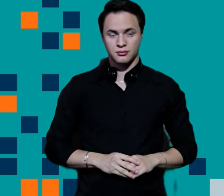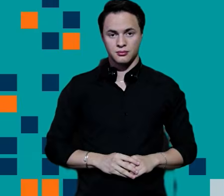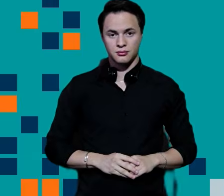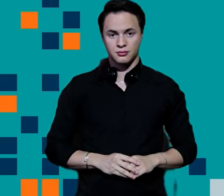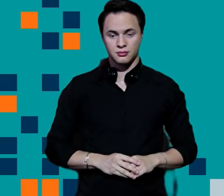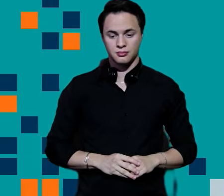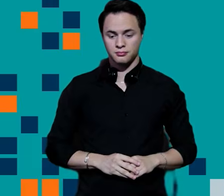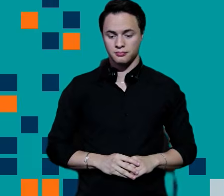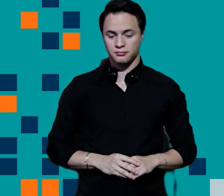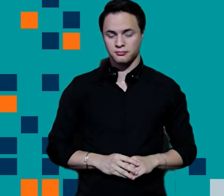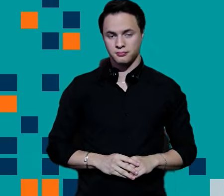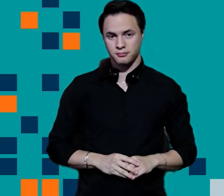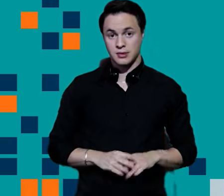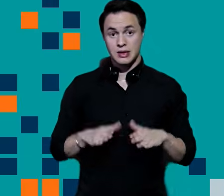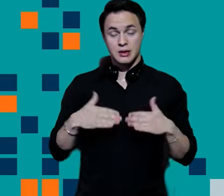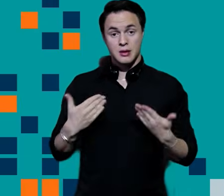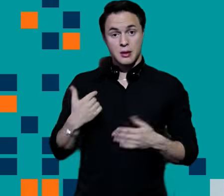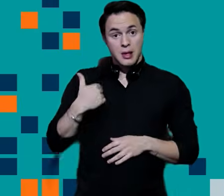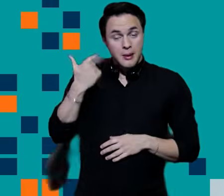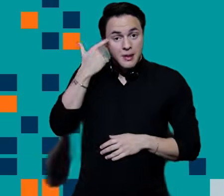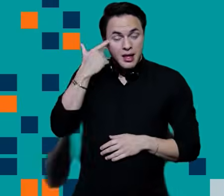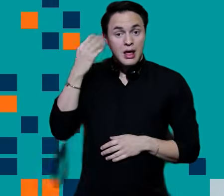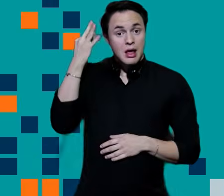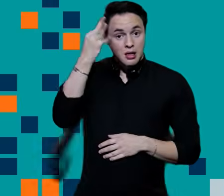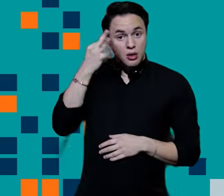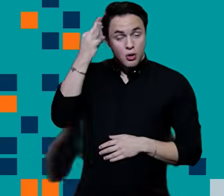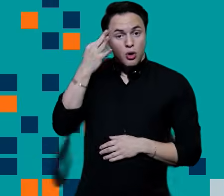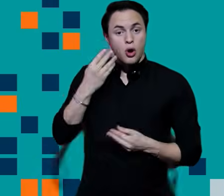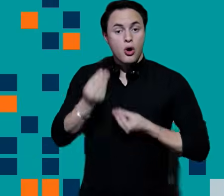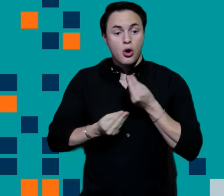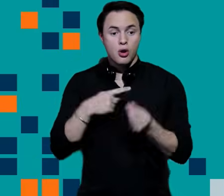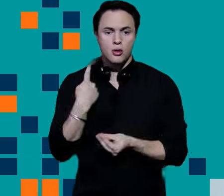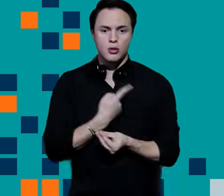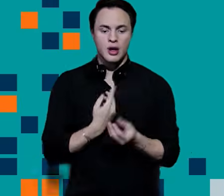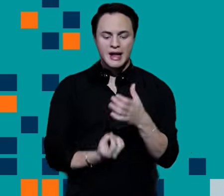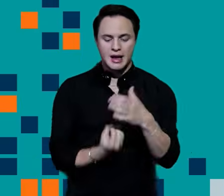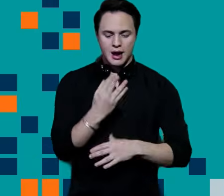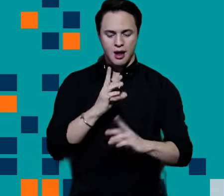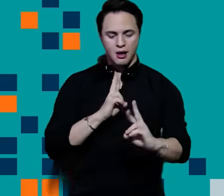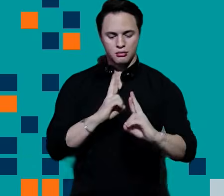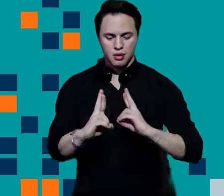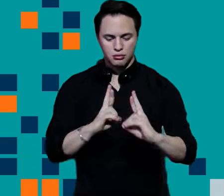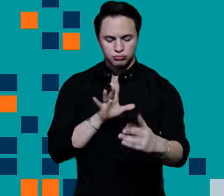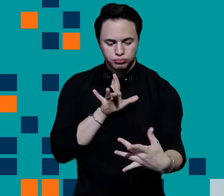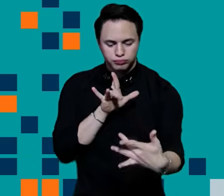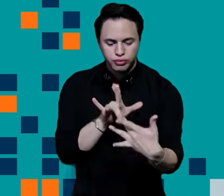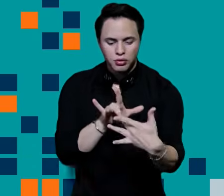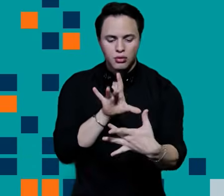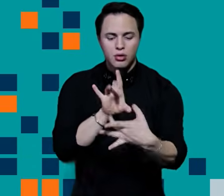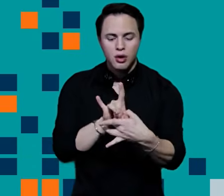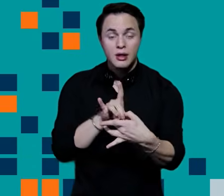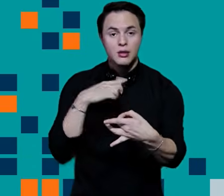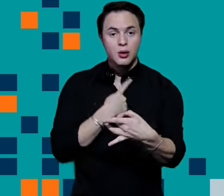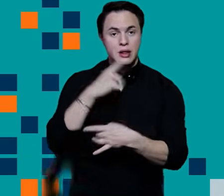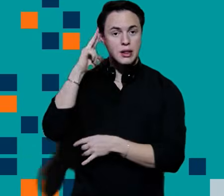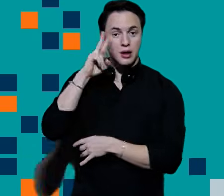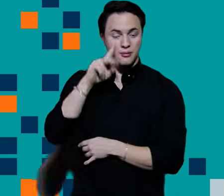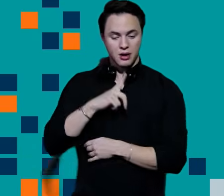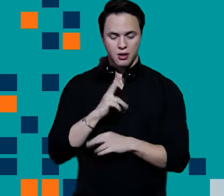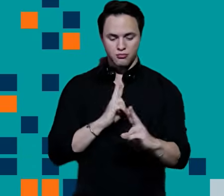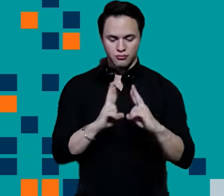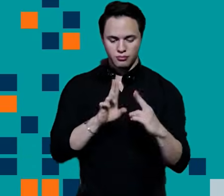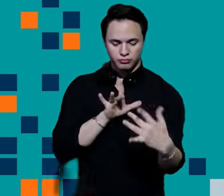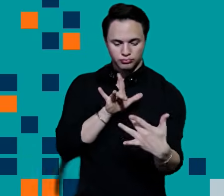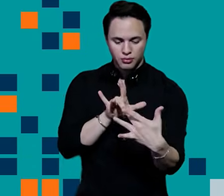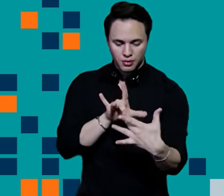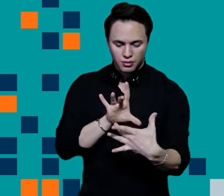Back to the idea of place attachment theory and how we form relationships. So this idea, remember, we form